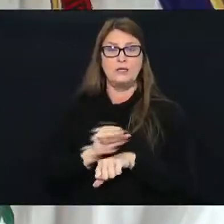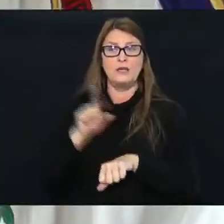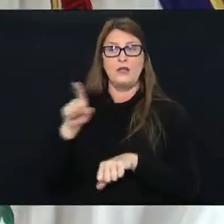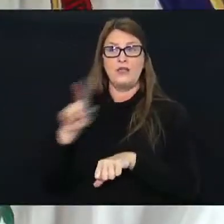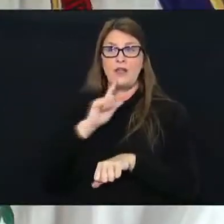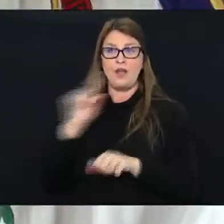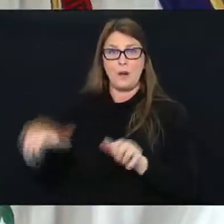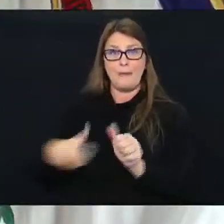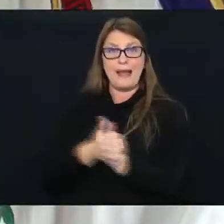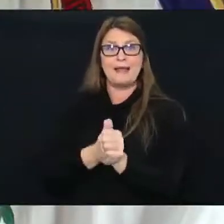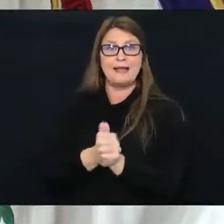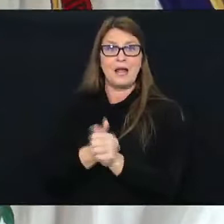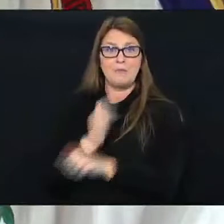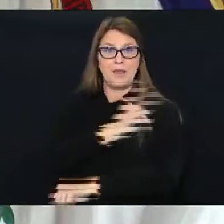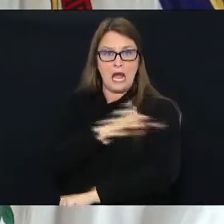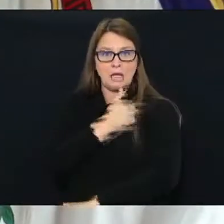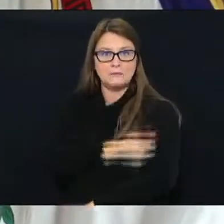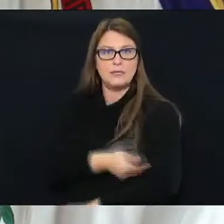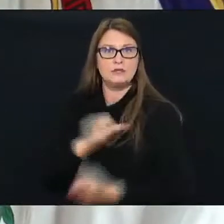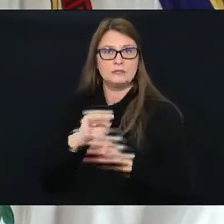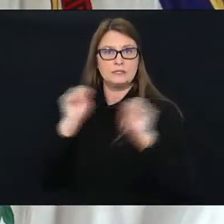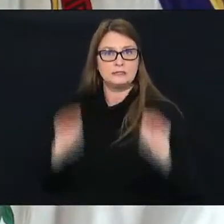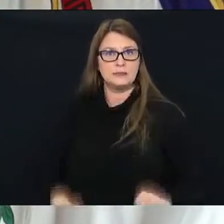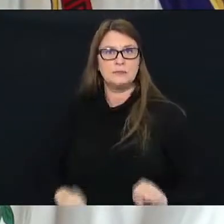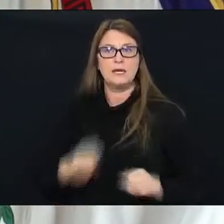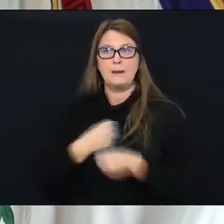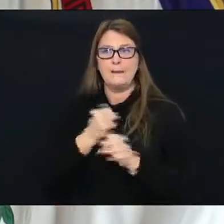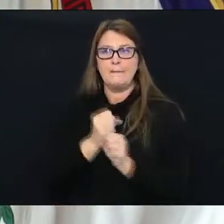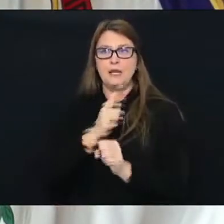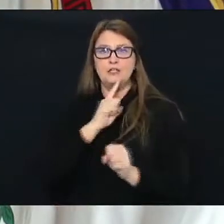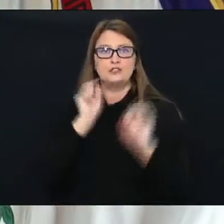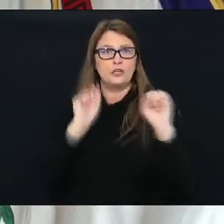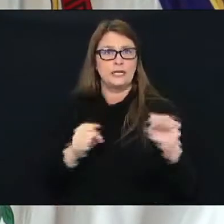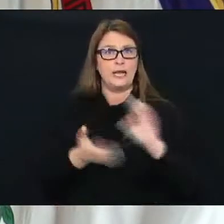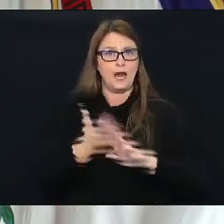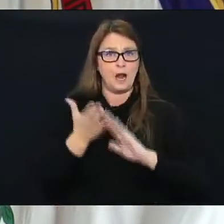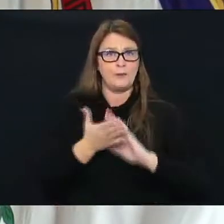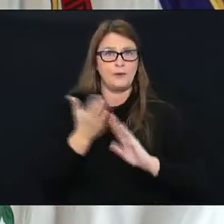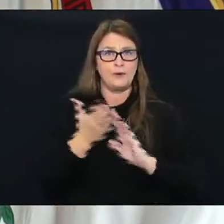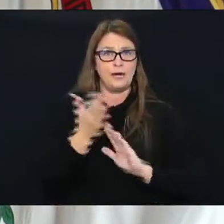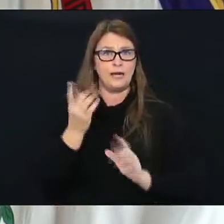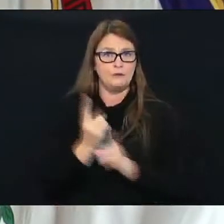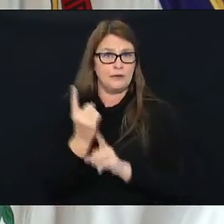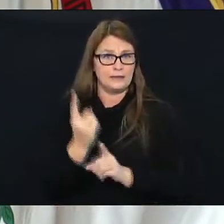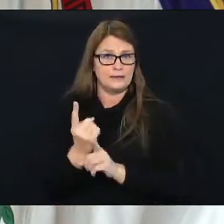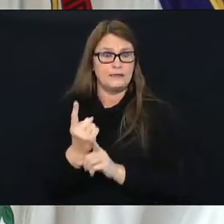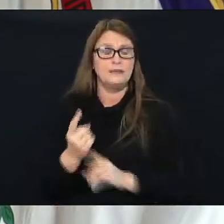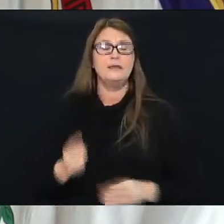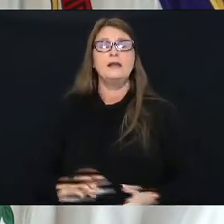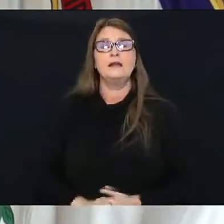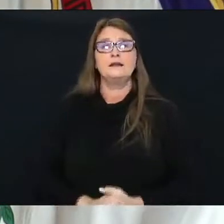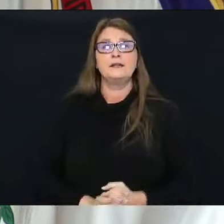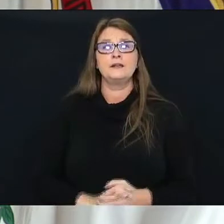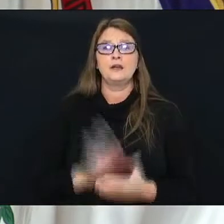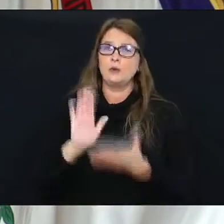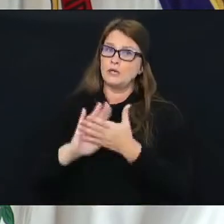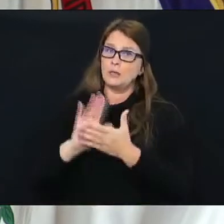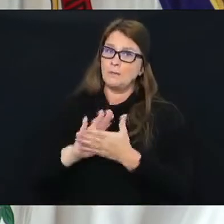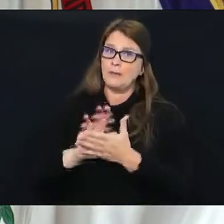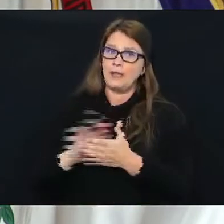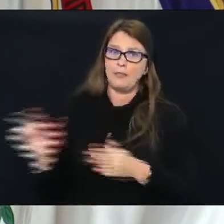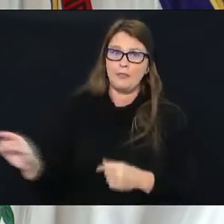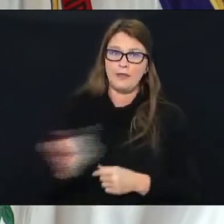backing up our hospitals to make sure that our hospitals are fully operational, and we commend them.